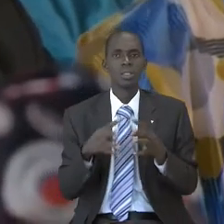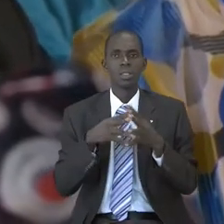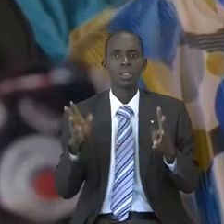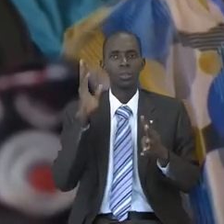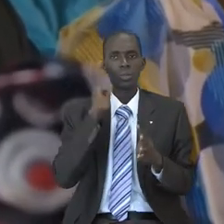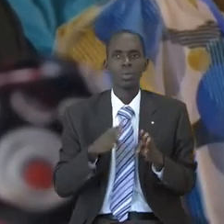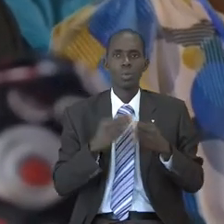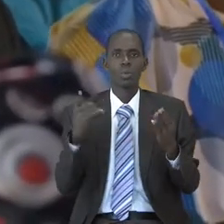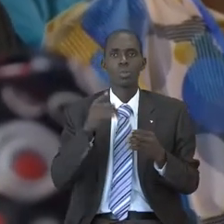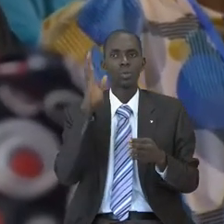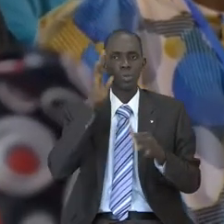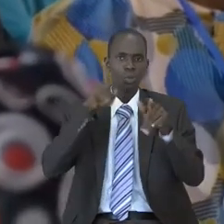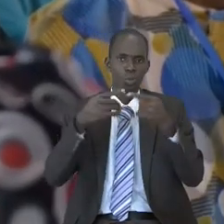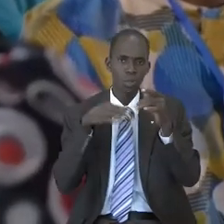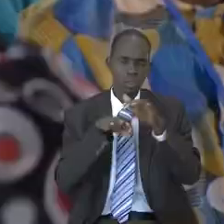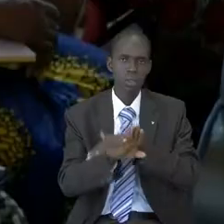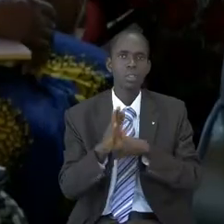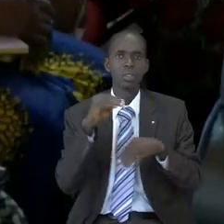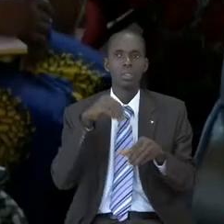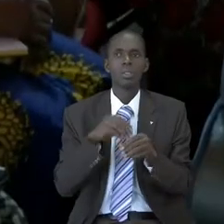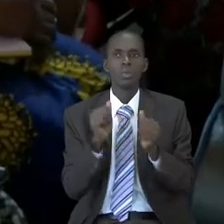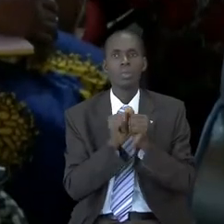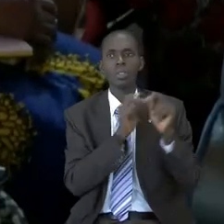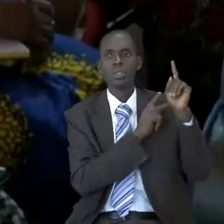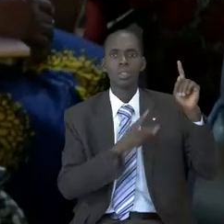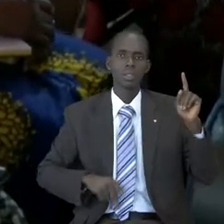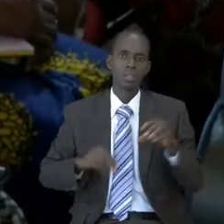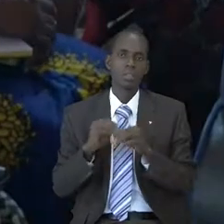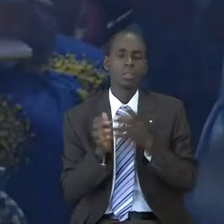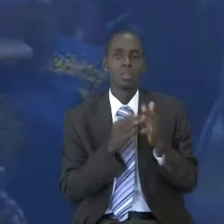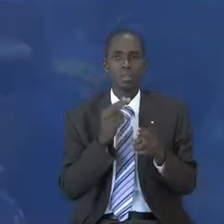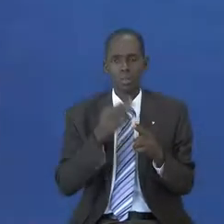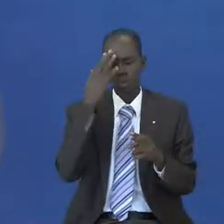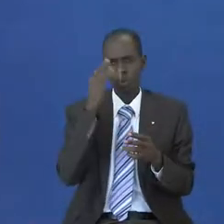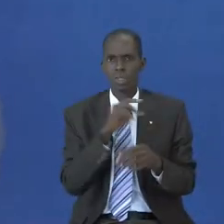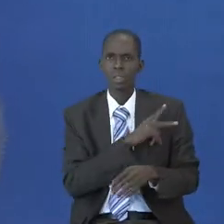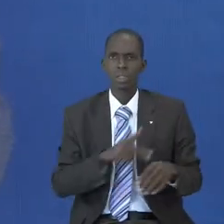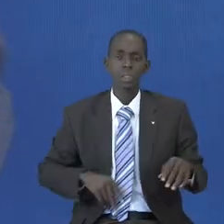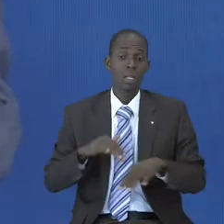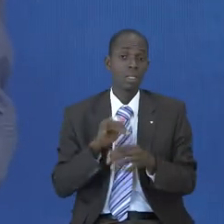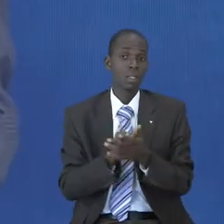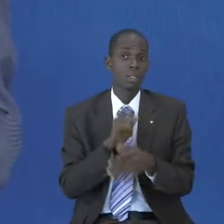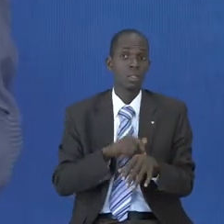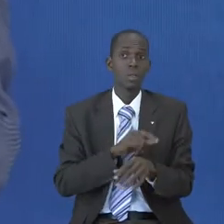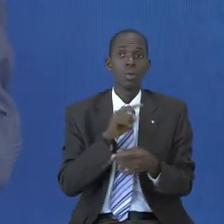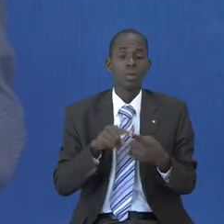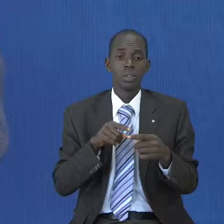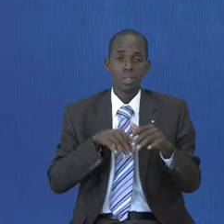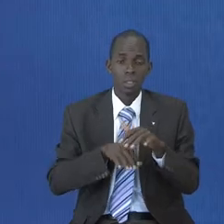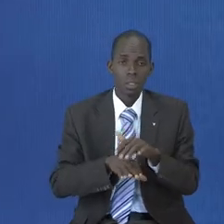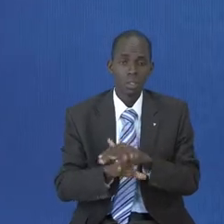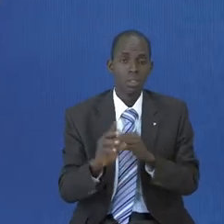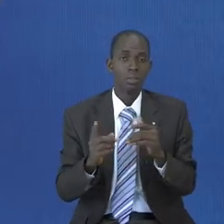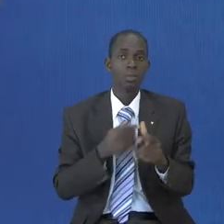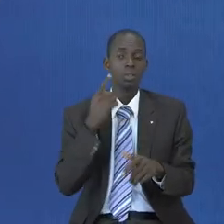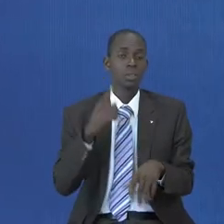go in with the King. Yeah. You know, the King at that time, when he went the first time, let the King of glory come in,